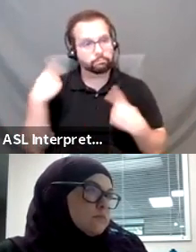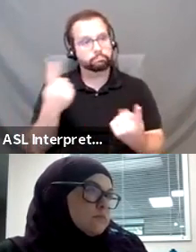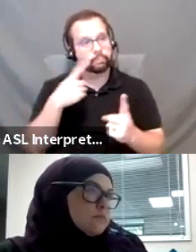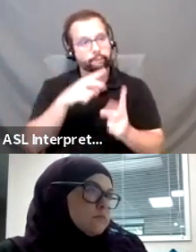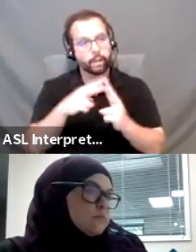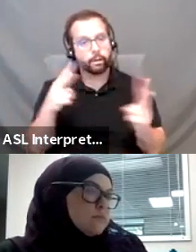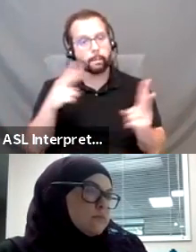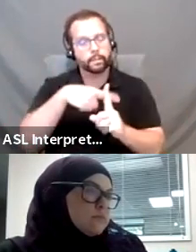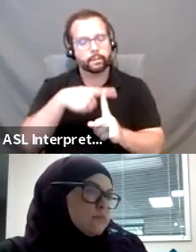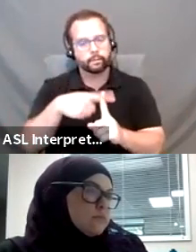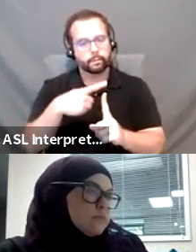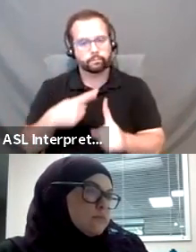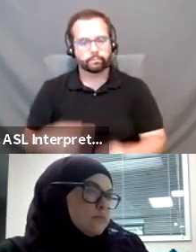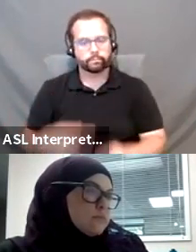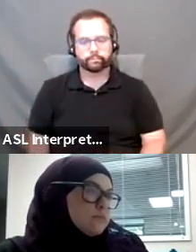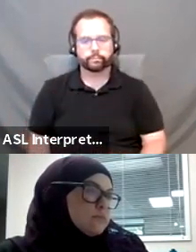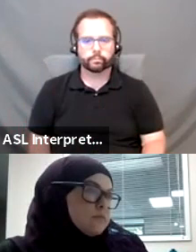out of COVID.